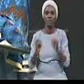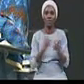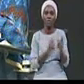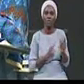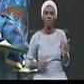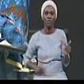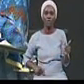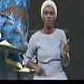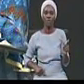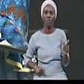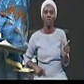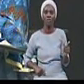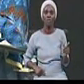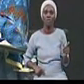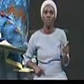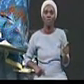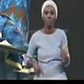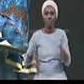O